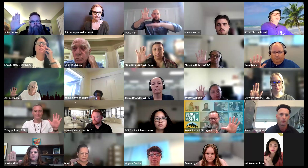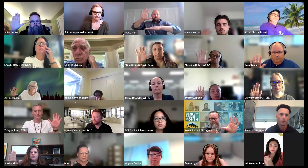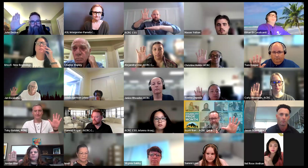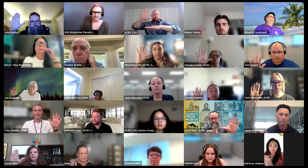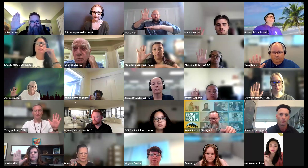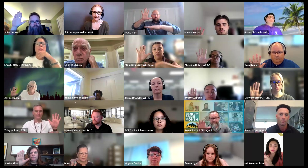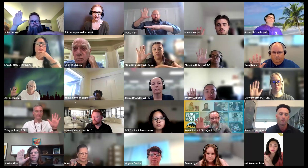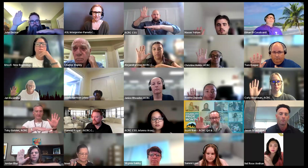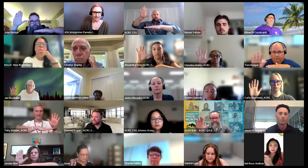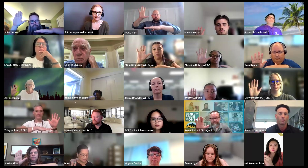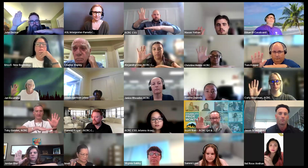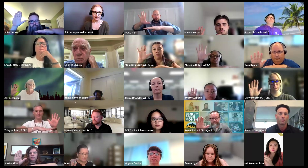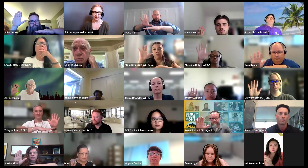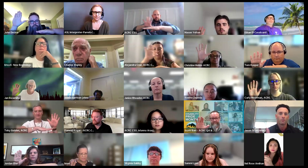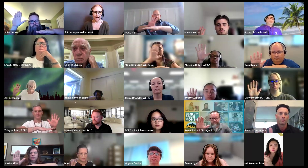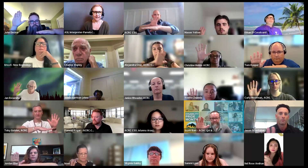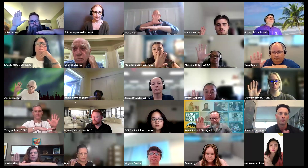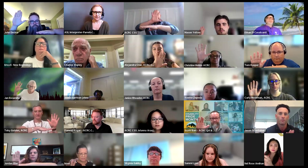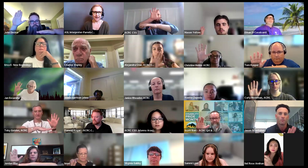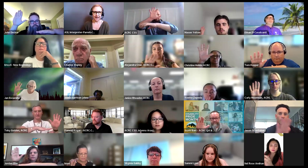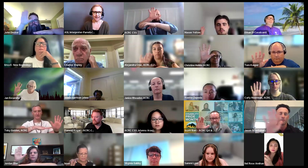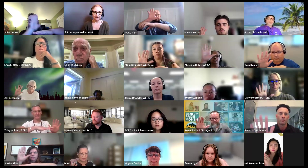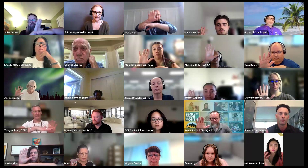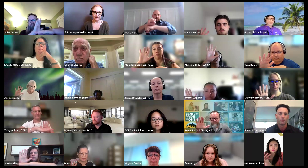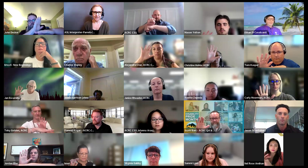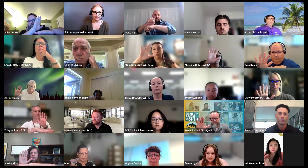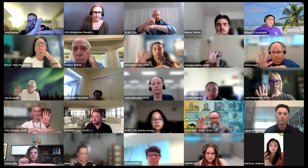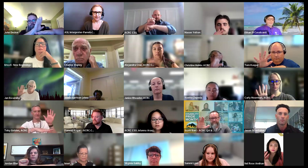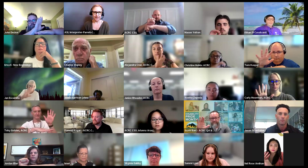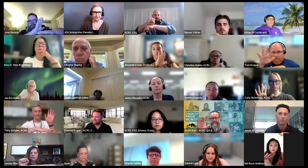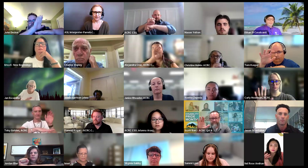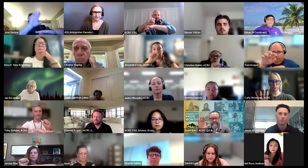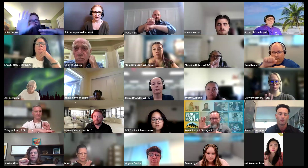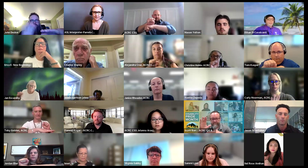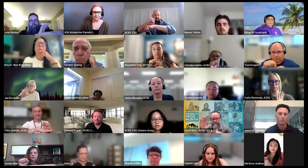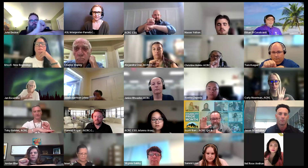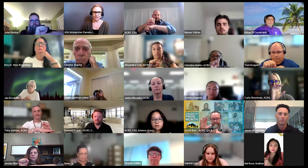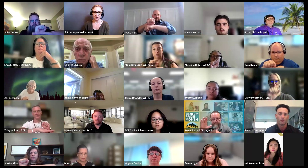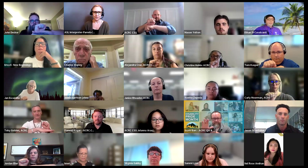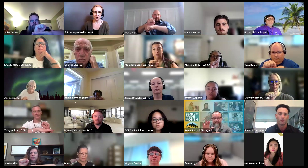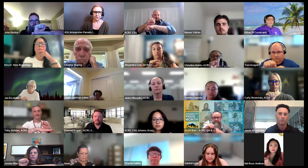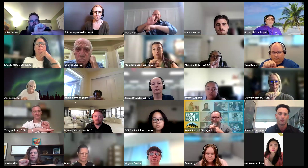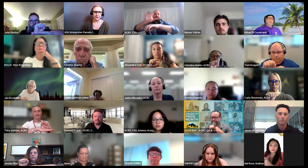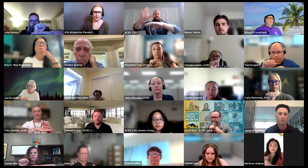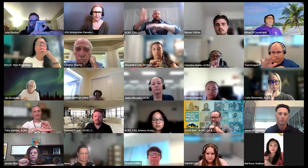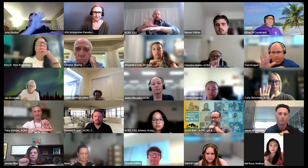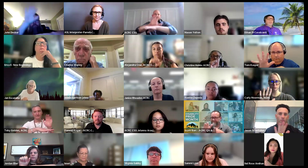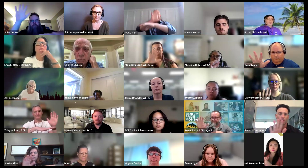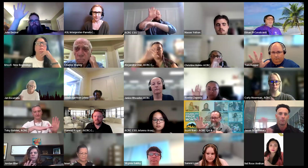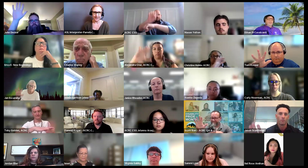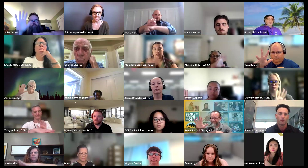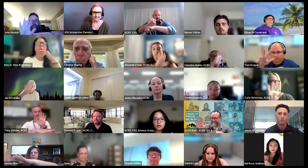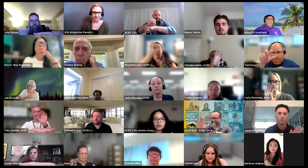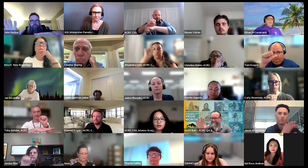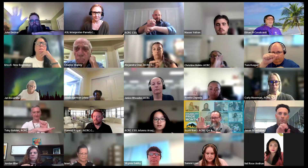again, same hand shape, that widespread 5-hand shape, and you're gonna kind of circle it around and